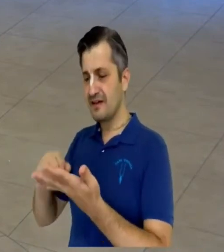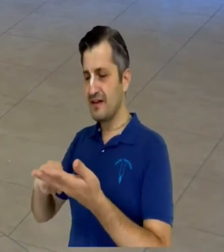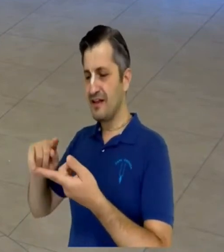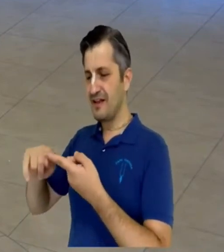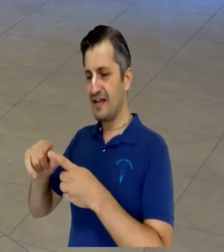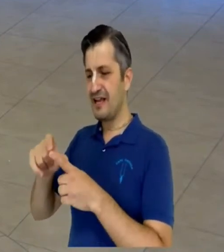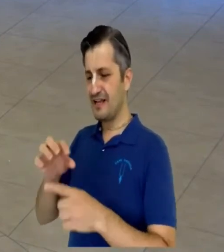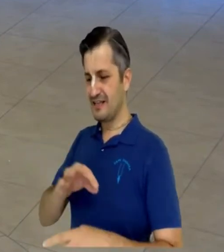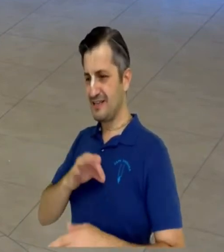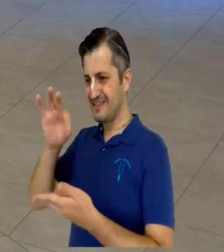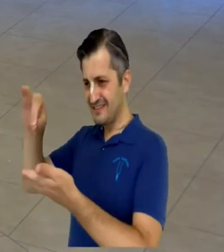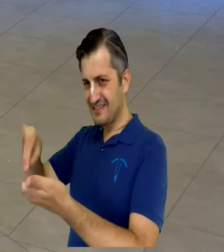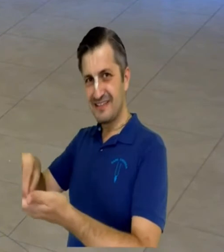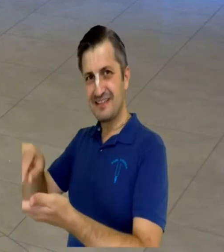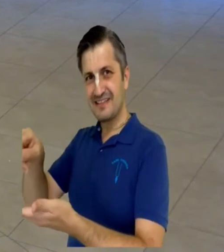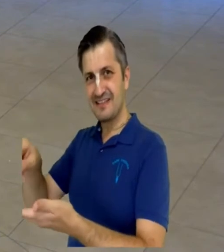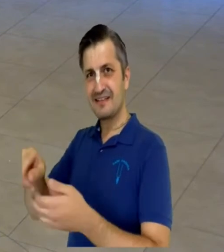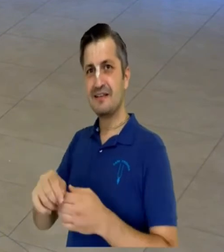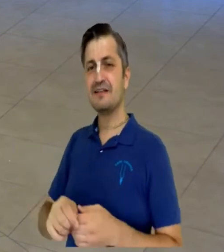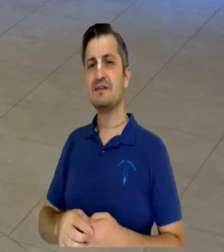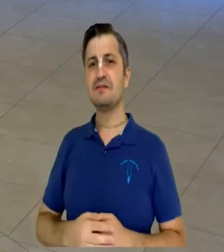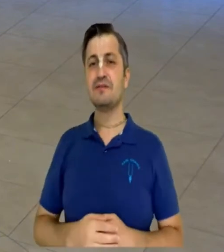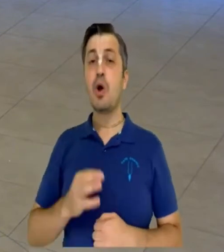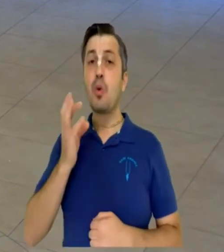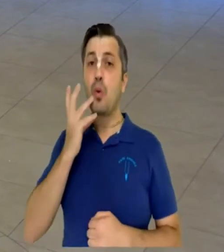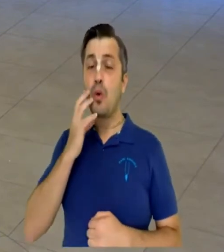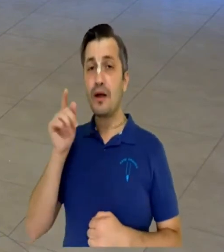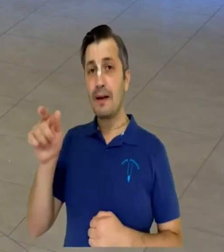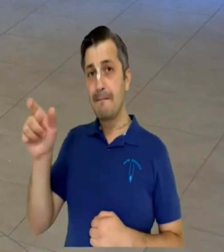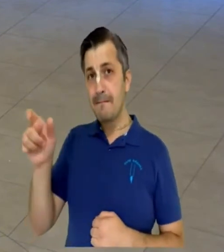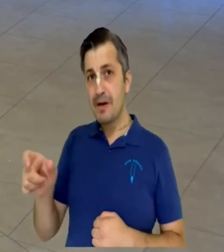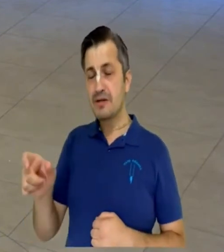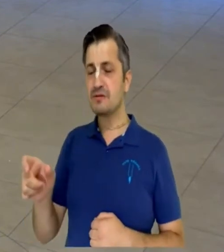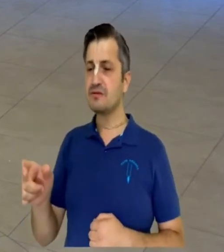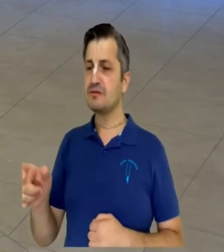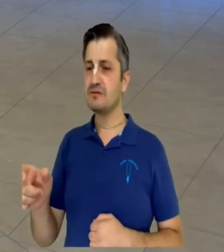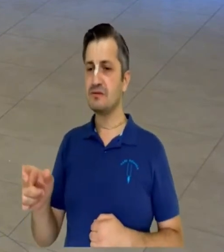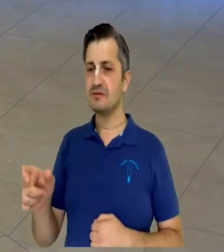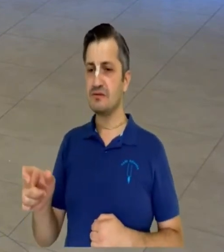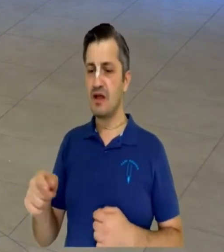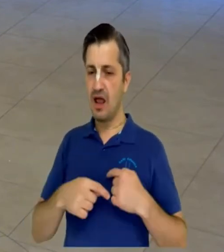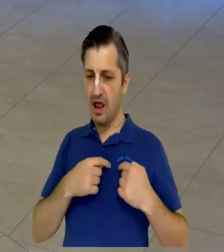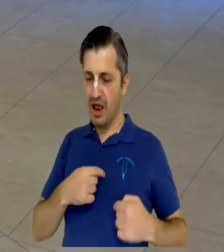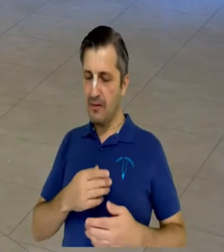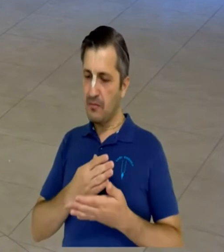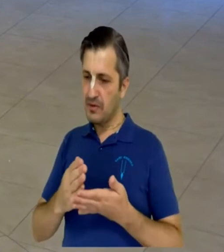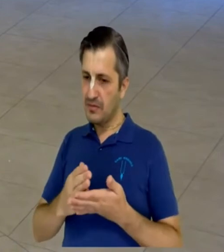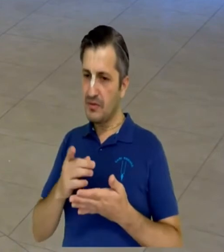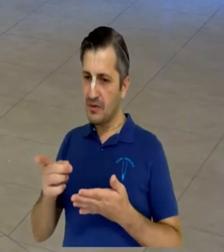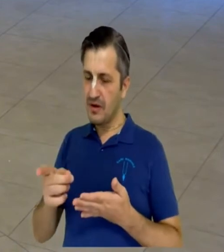kind of accumulates these agyata sukritis and comes in contact with Guru, with the devotee who points him